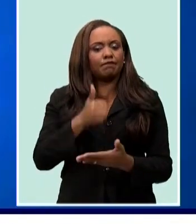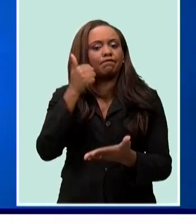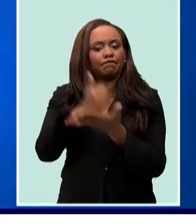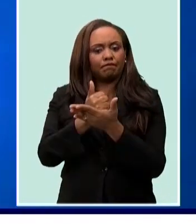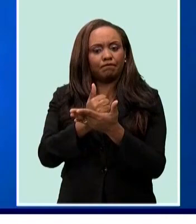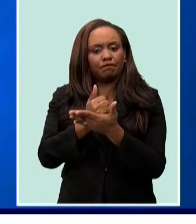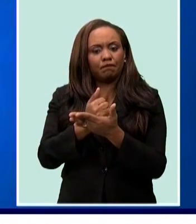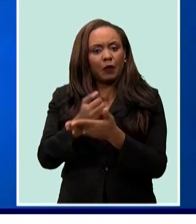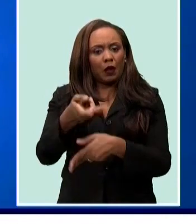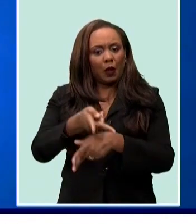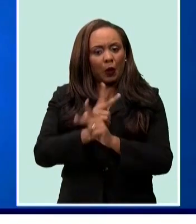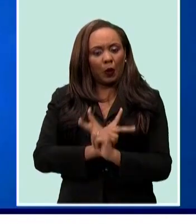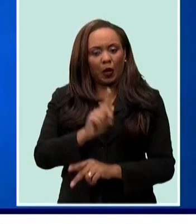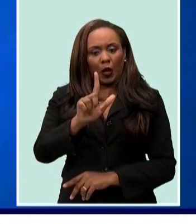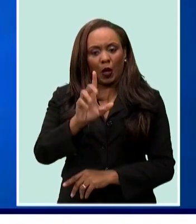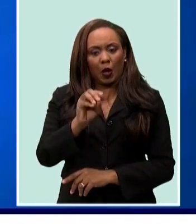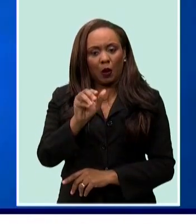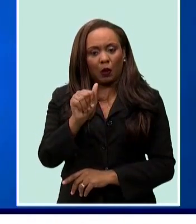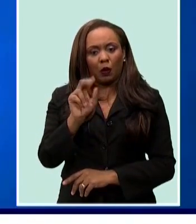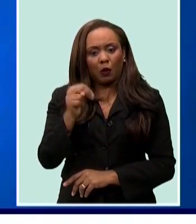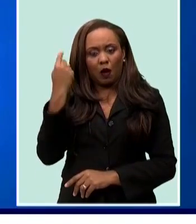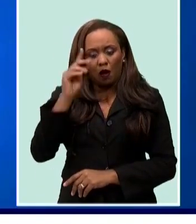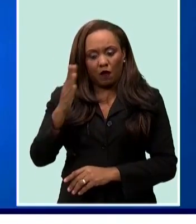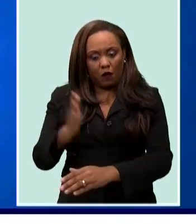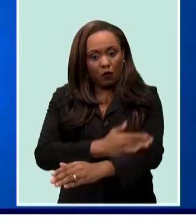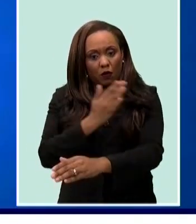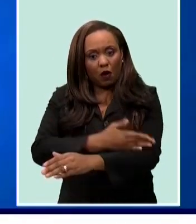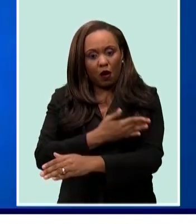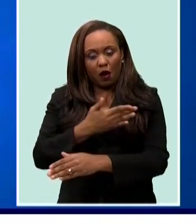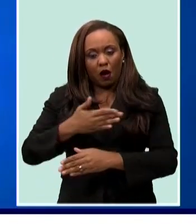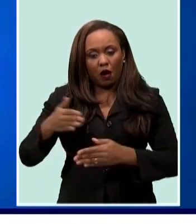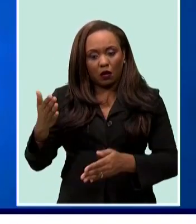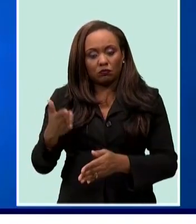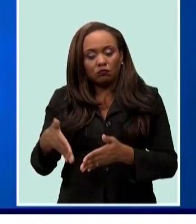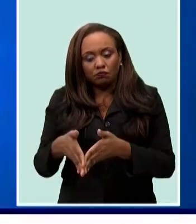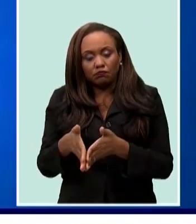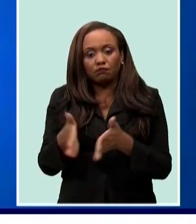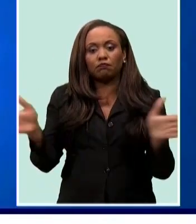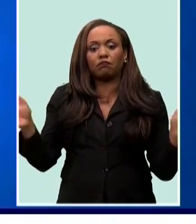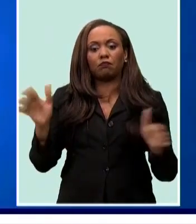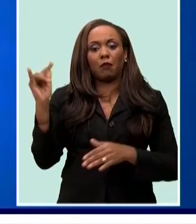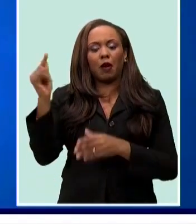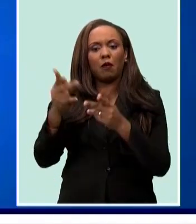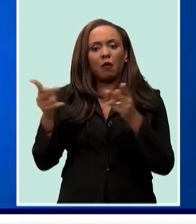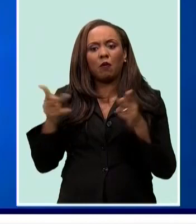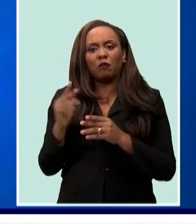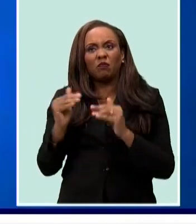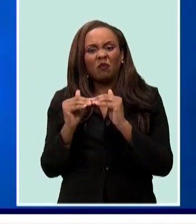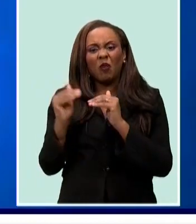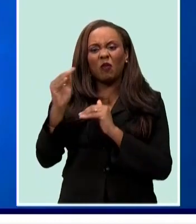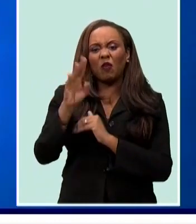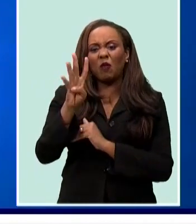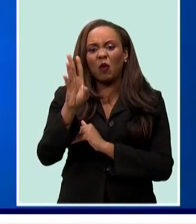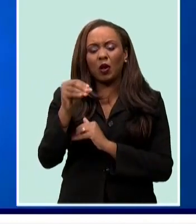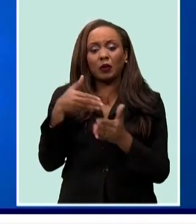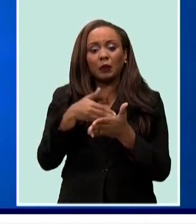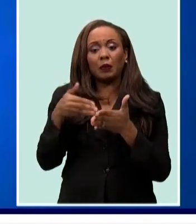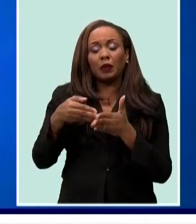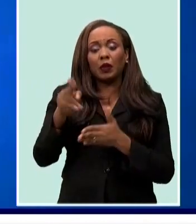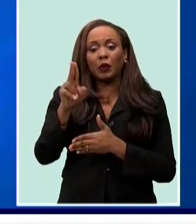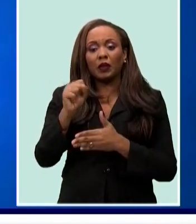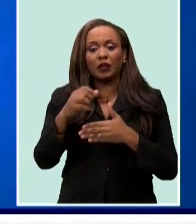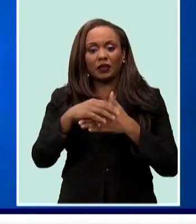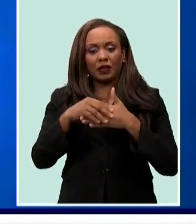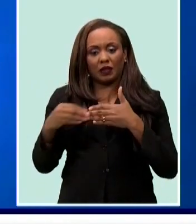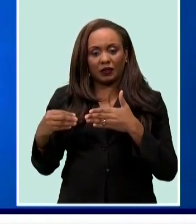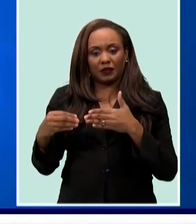the rehabilitation and expansion of the Grantley Adams International Airport to the tune of just over $40 million US.